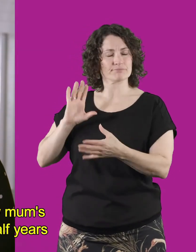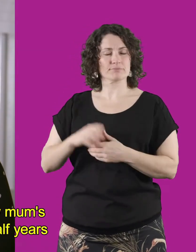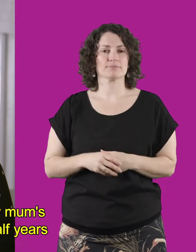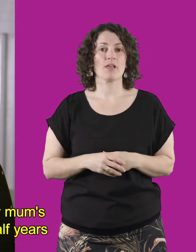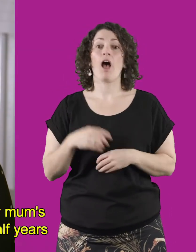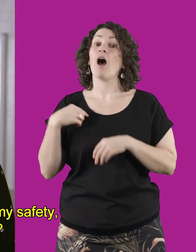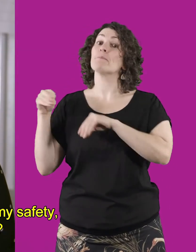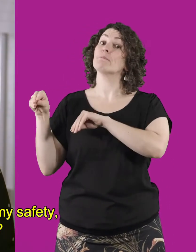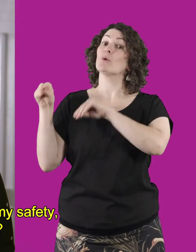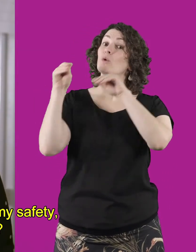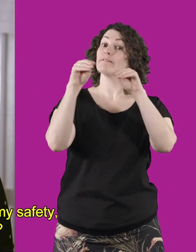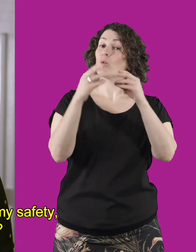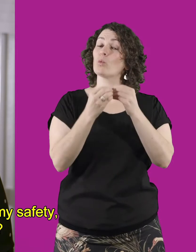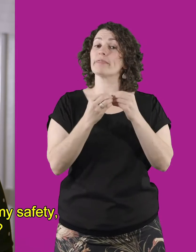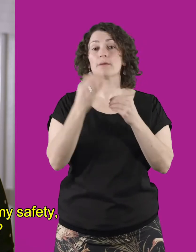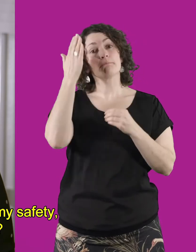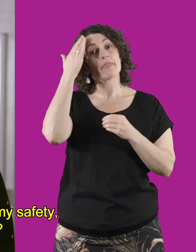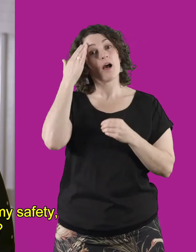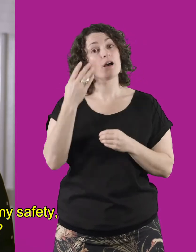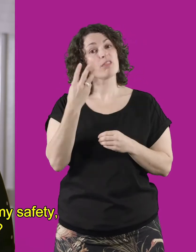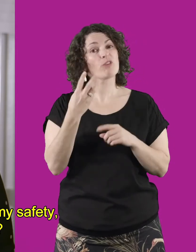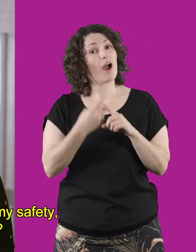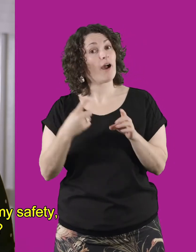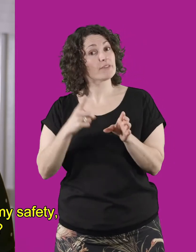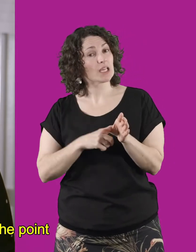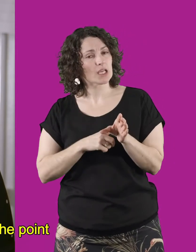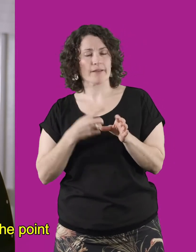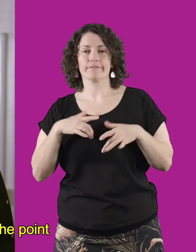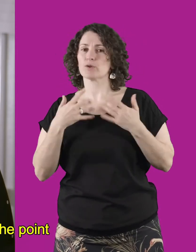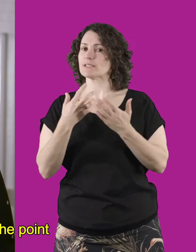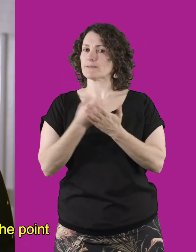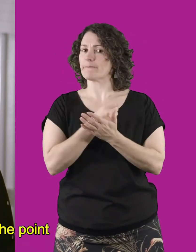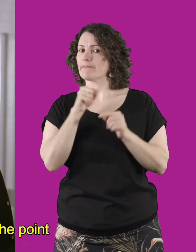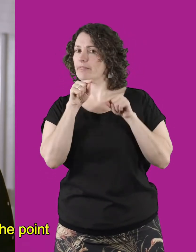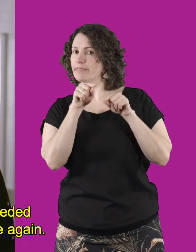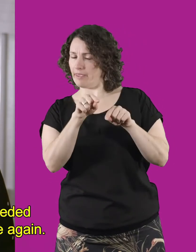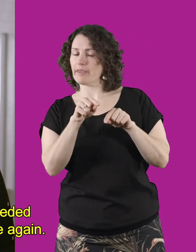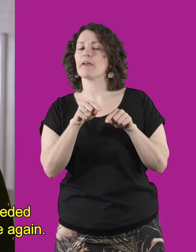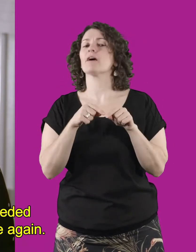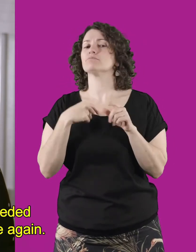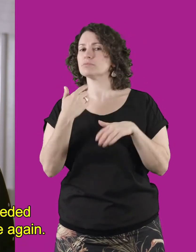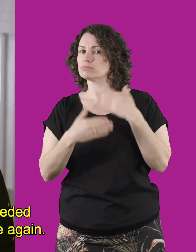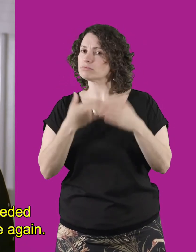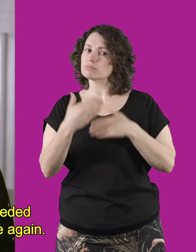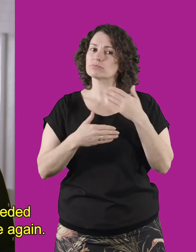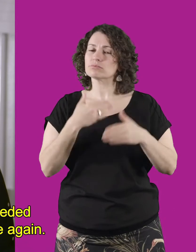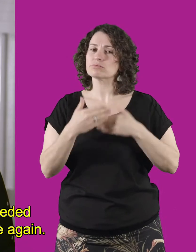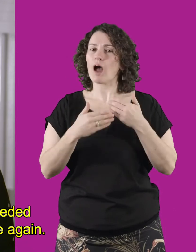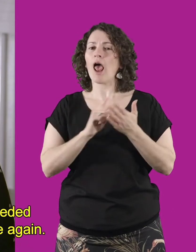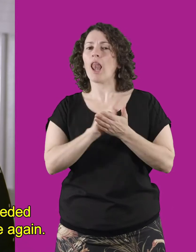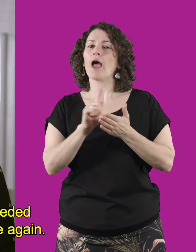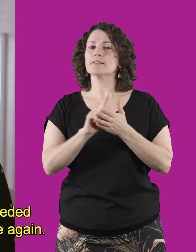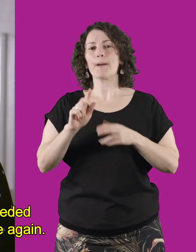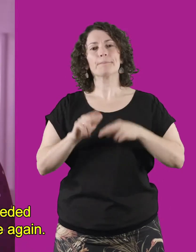for 3.5 years because that was my safety, you know, and it just got to the point where I just needed to have